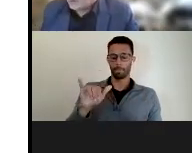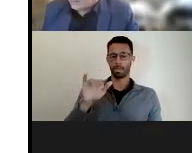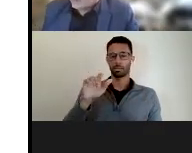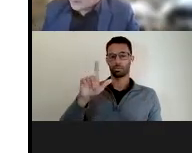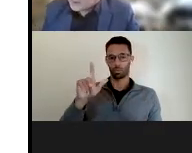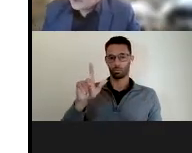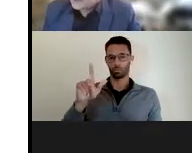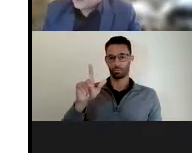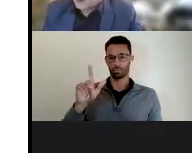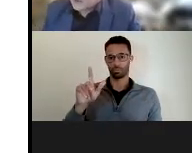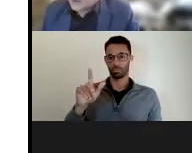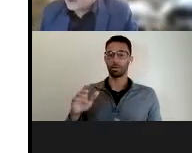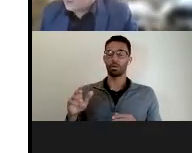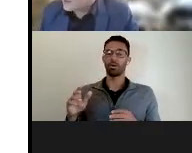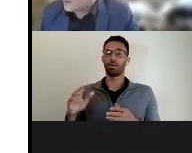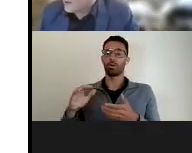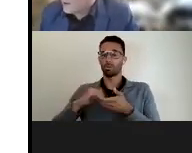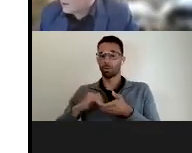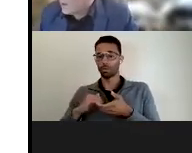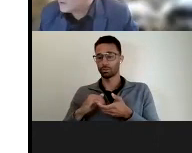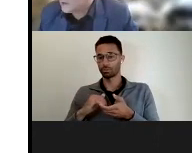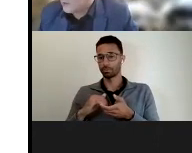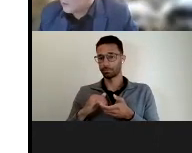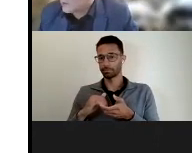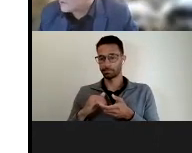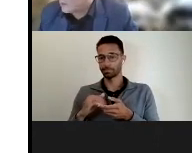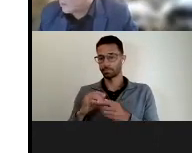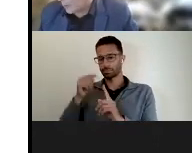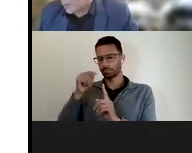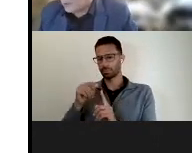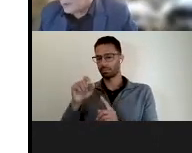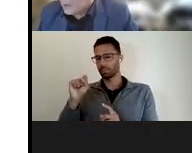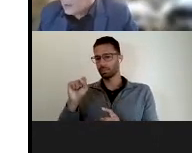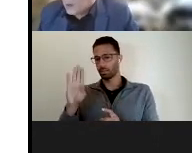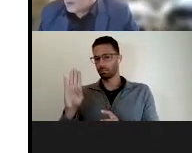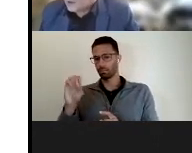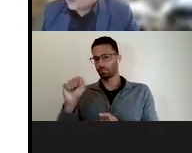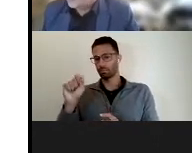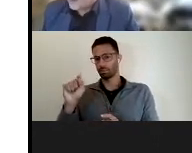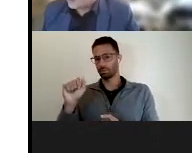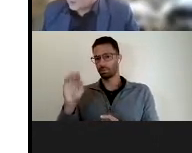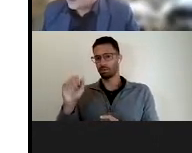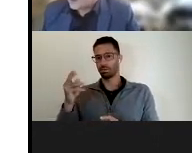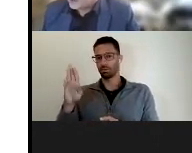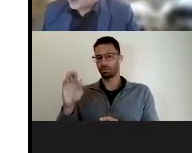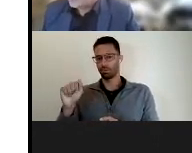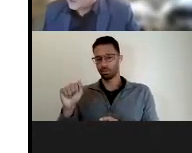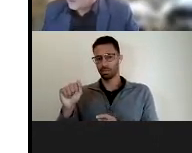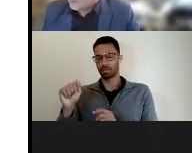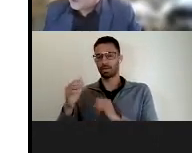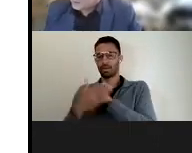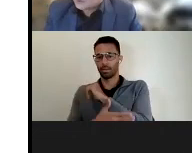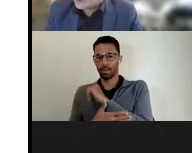the local level, in this case, Santa Barbara County, with the Housing Authority of Santa Barbara County and a community-based